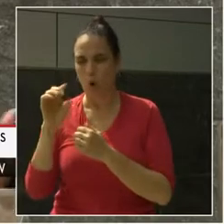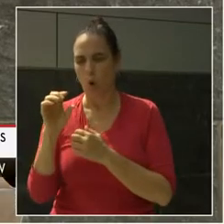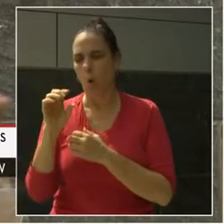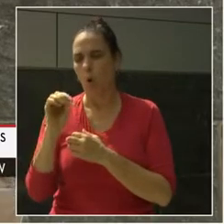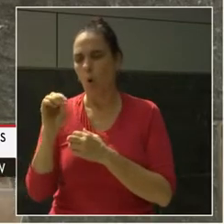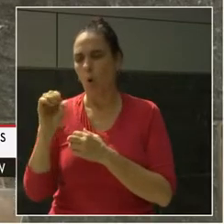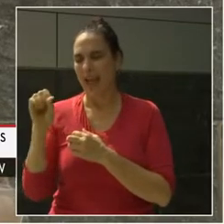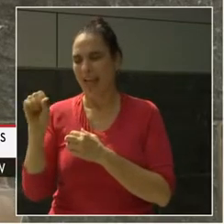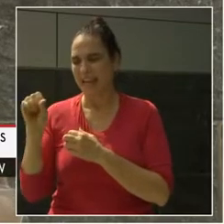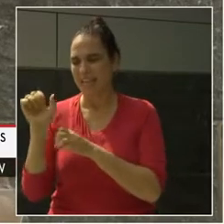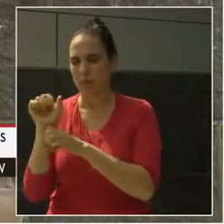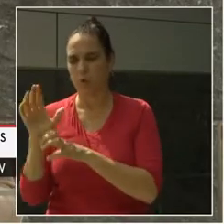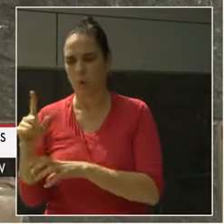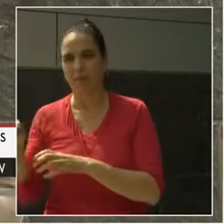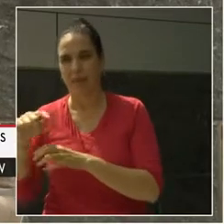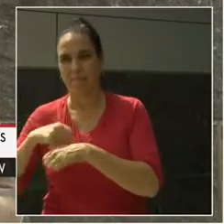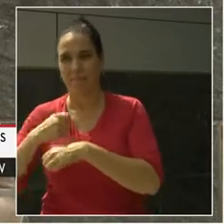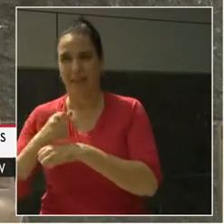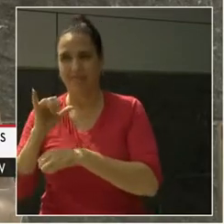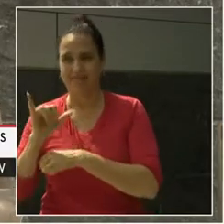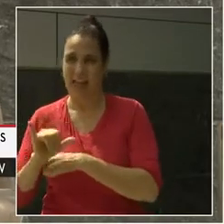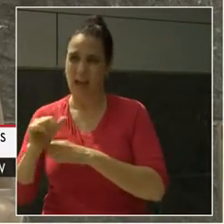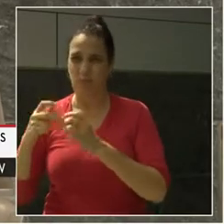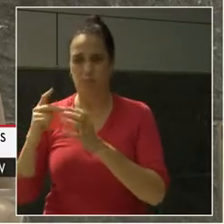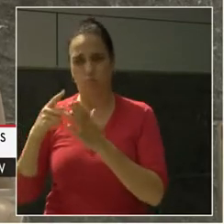possible. So give them a big round of applause.